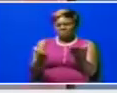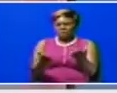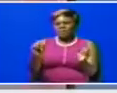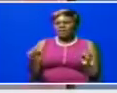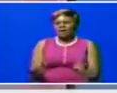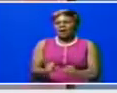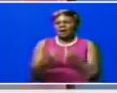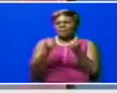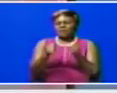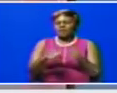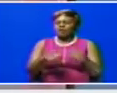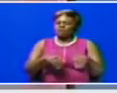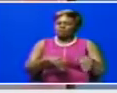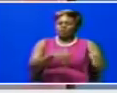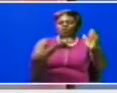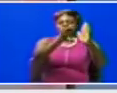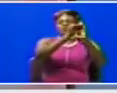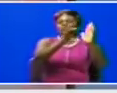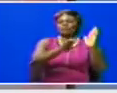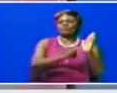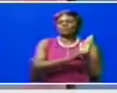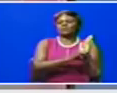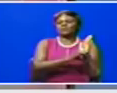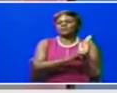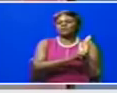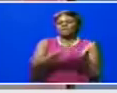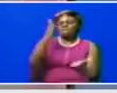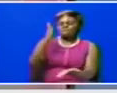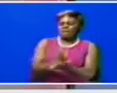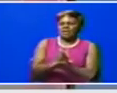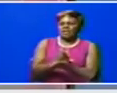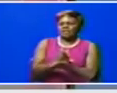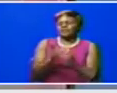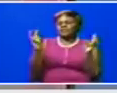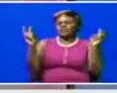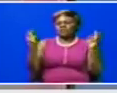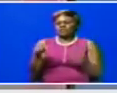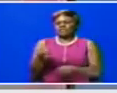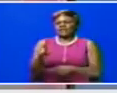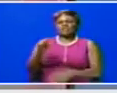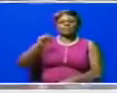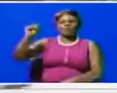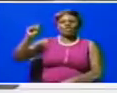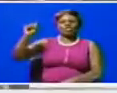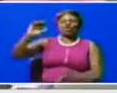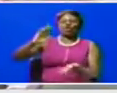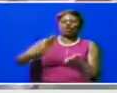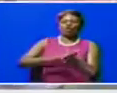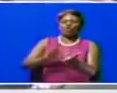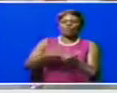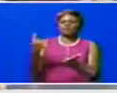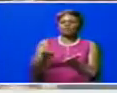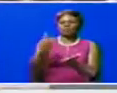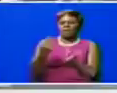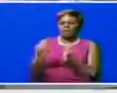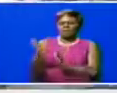conducted in the manner that is prescribed under the Constitution, then it does not become a valid issue. For me, that is a political statement. But even as